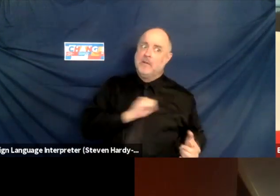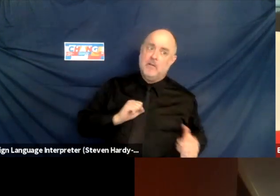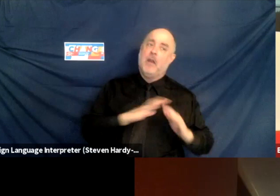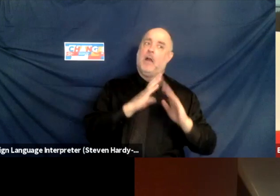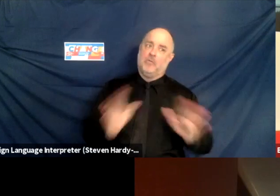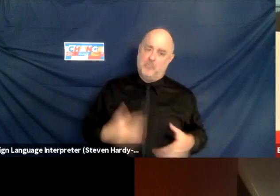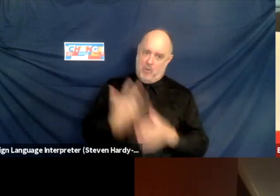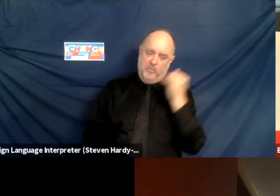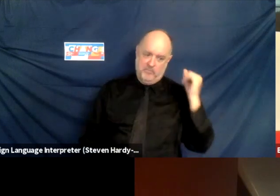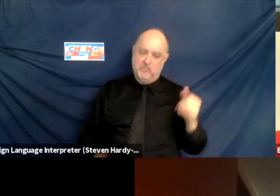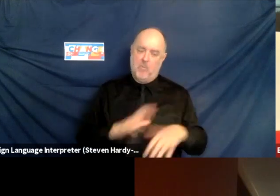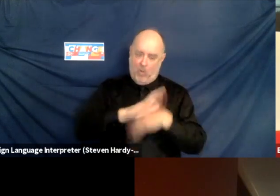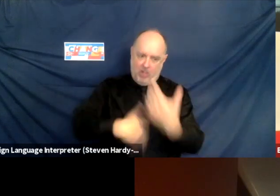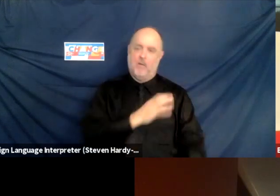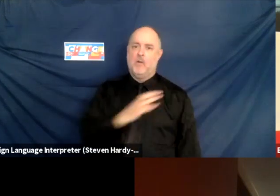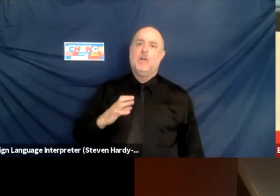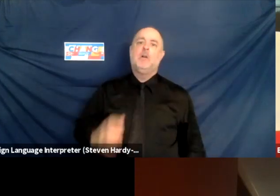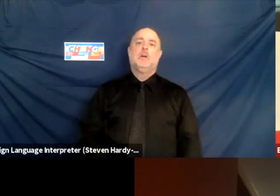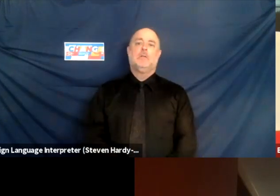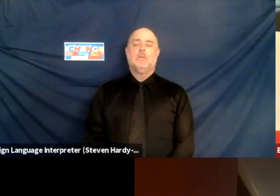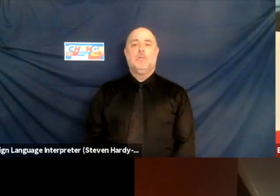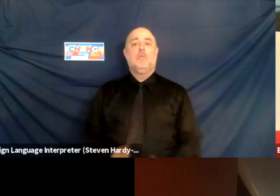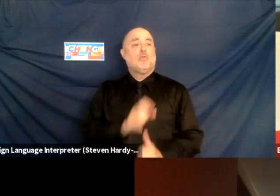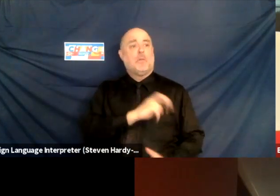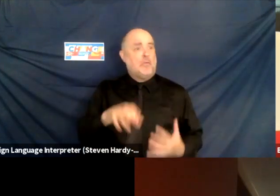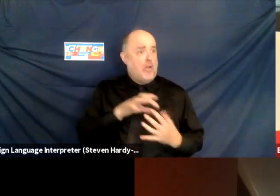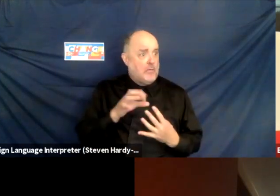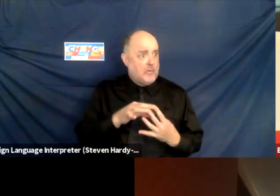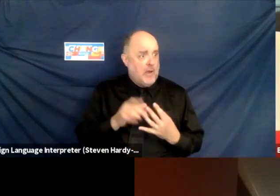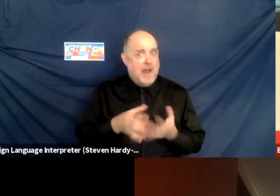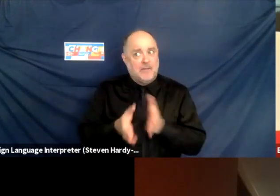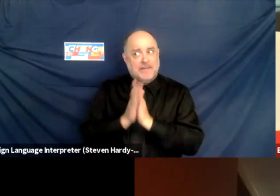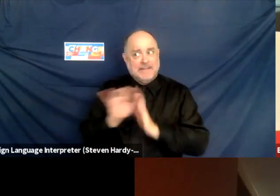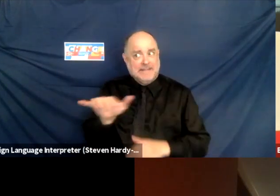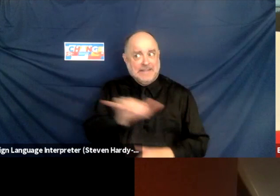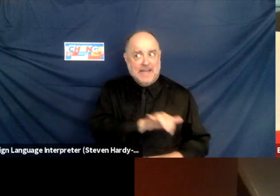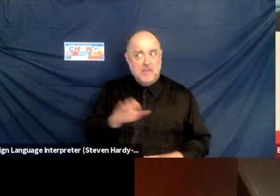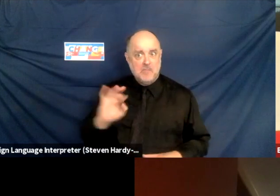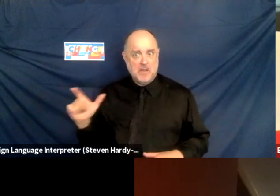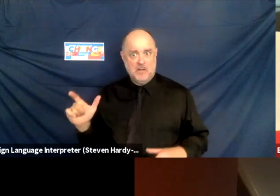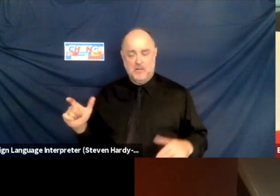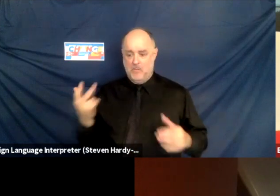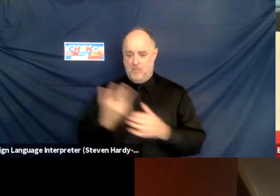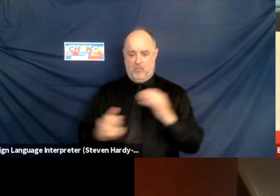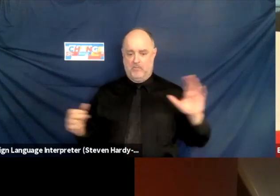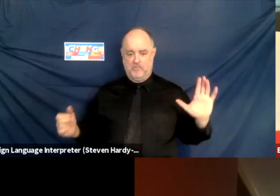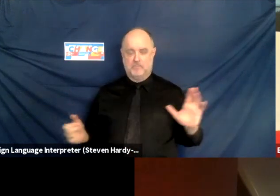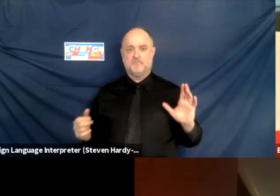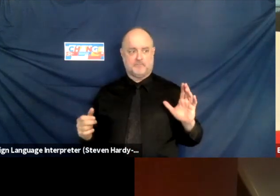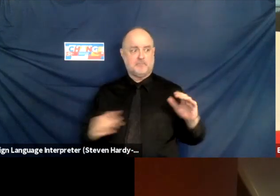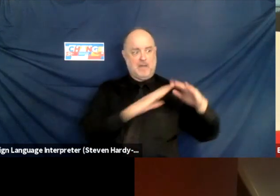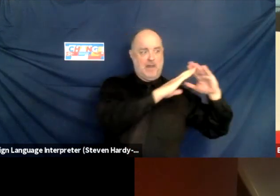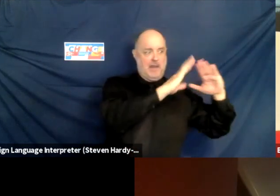the same. So with transportation alternatives, we're basically asking for the same bill in both chambers, so that